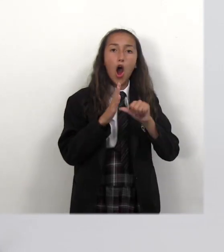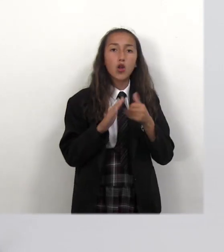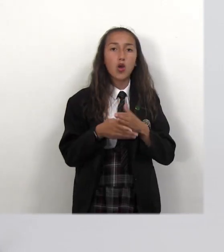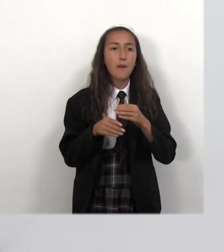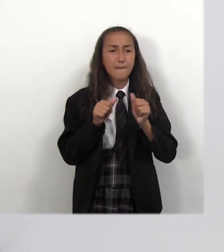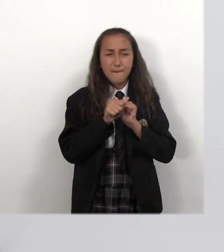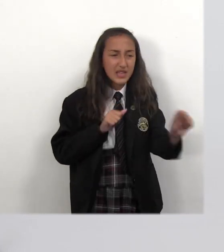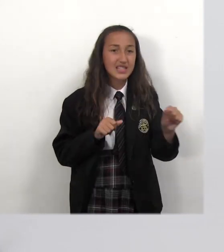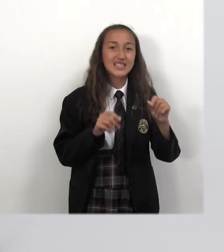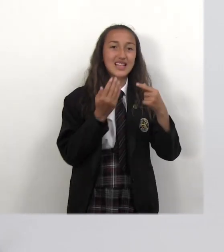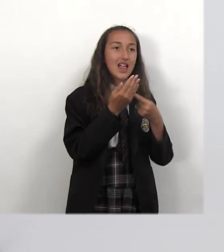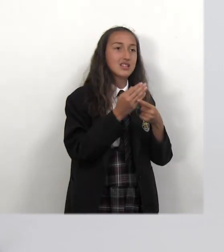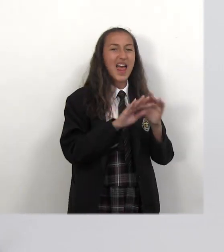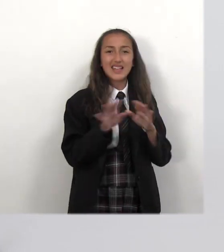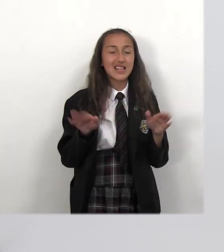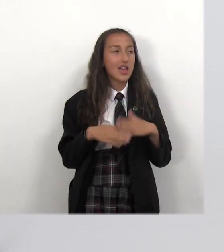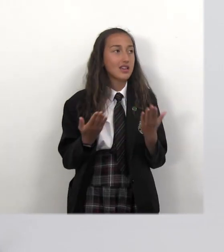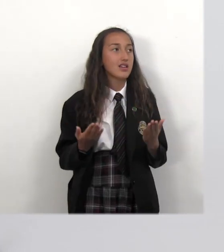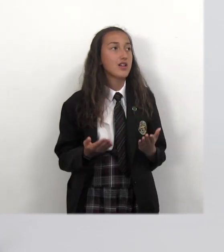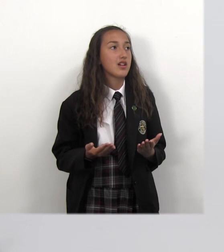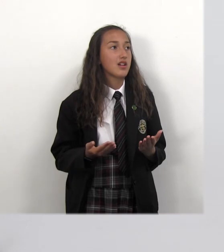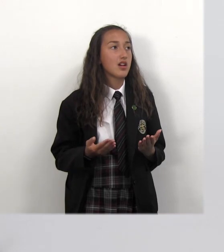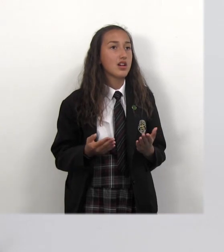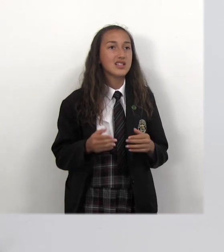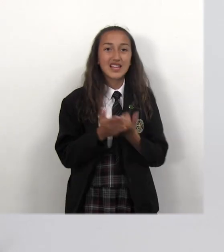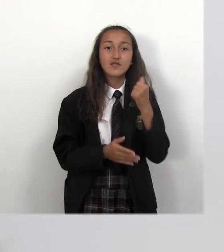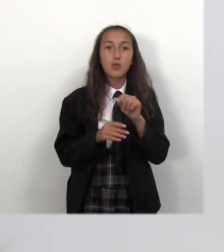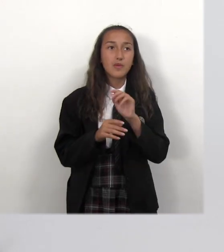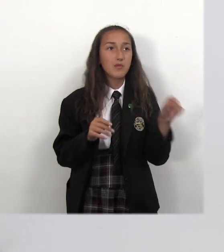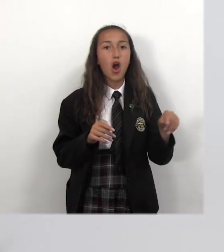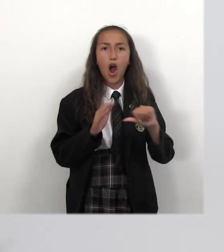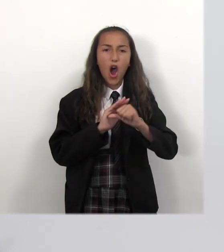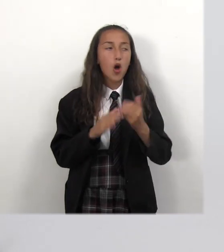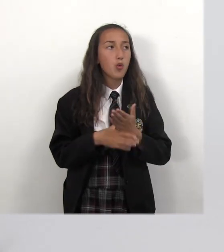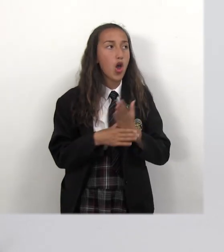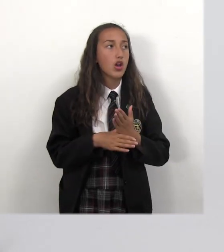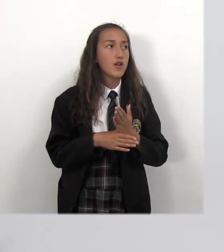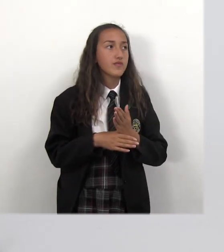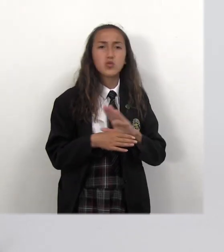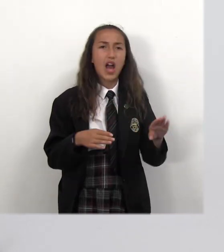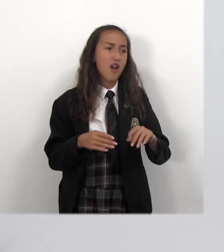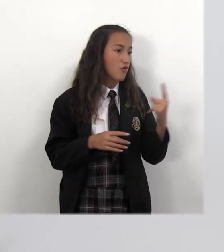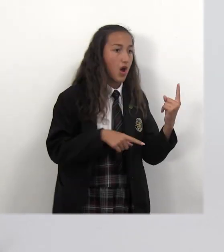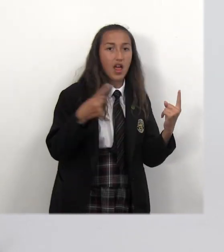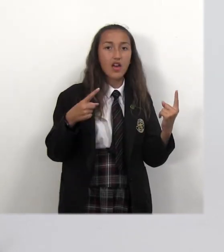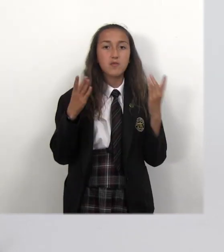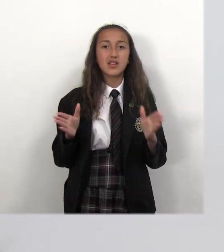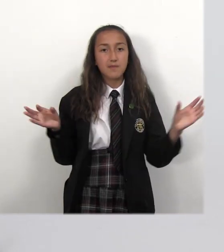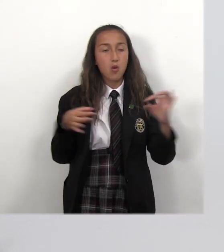day. Simply put, successful people are hardworking. You cannot have one without the other.